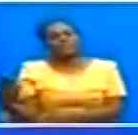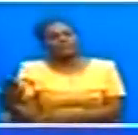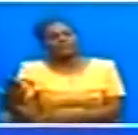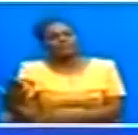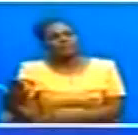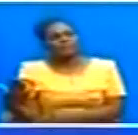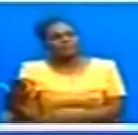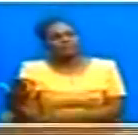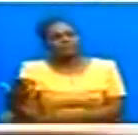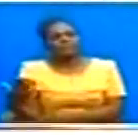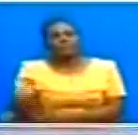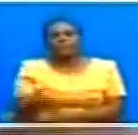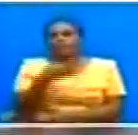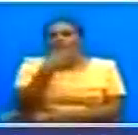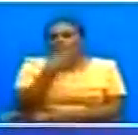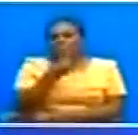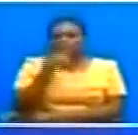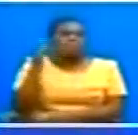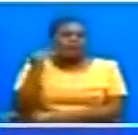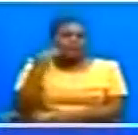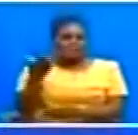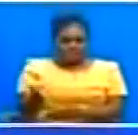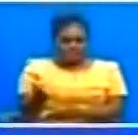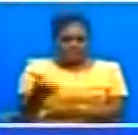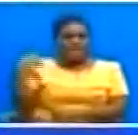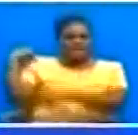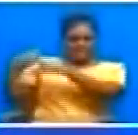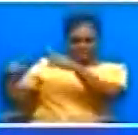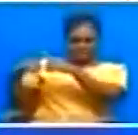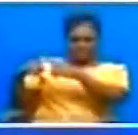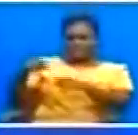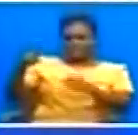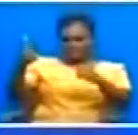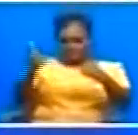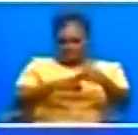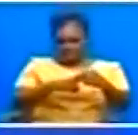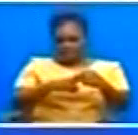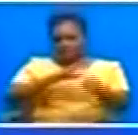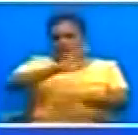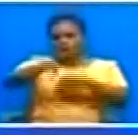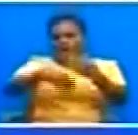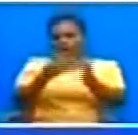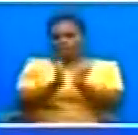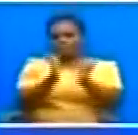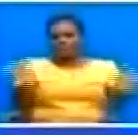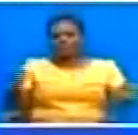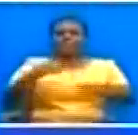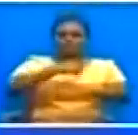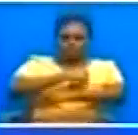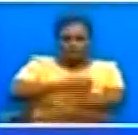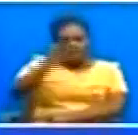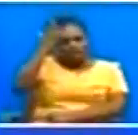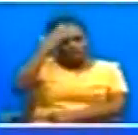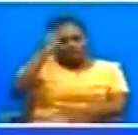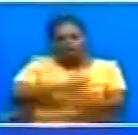amefikia. Otieno's mother has been here before. Her 7 children have all gone through public schooling. She knows